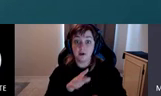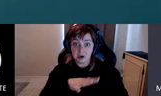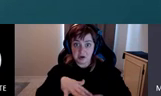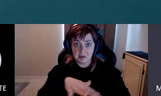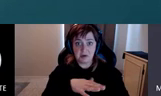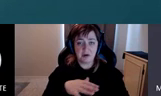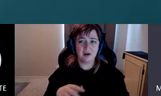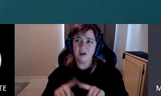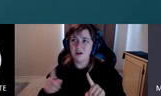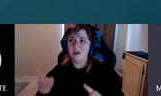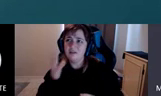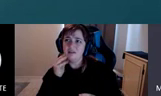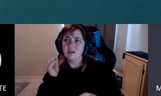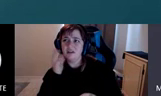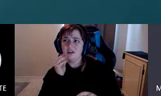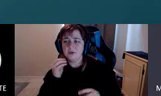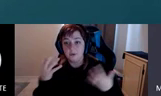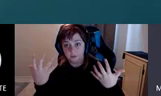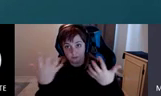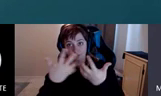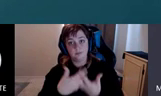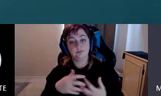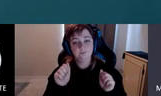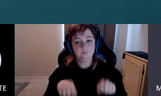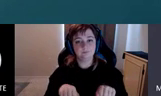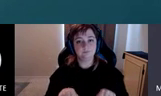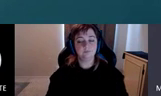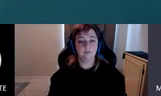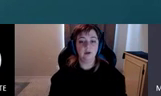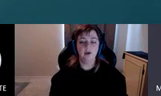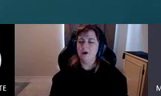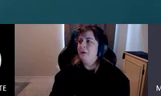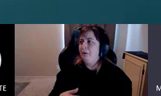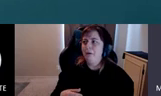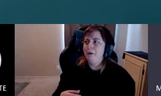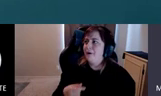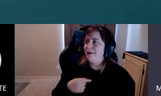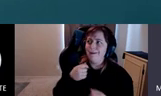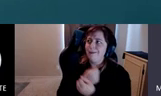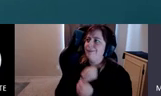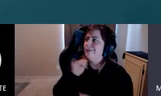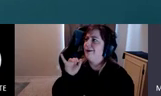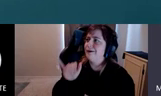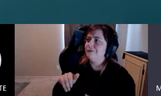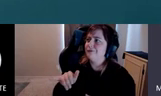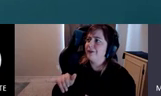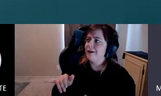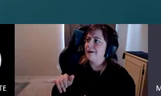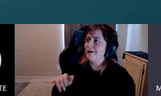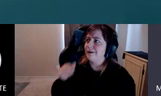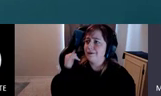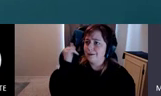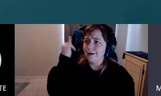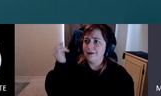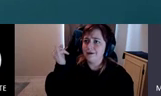I love that. It's like a virtual card so that you don't have to write it linearly, which exactly will really hang you up as